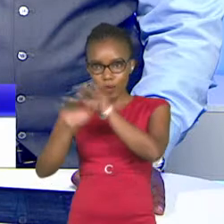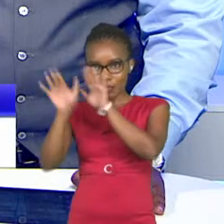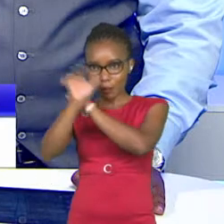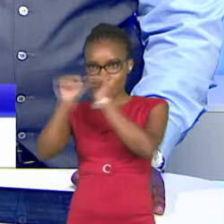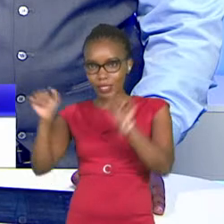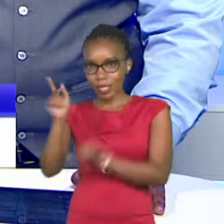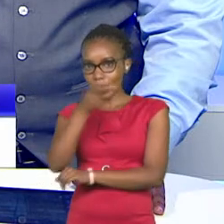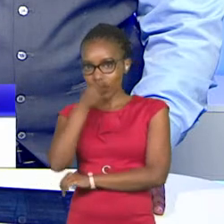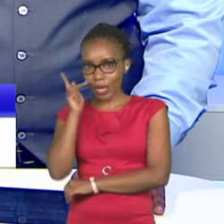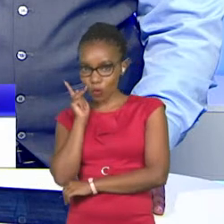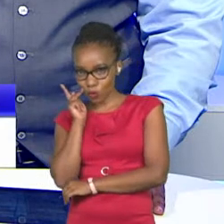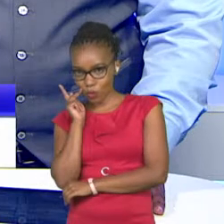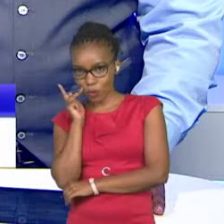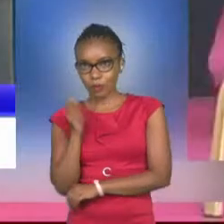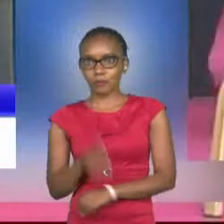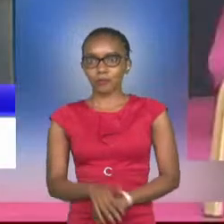Musyoka.